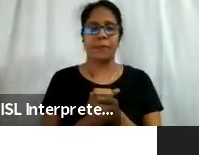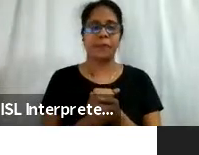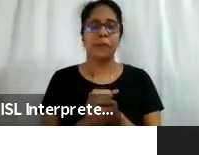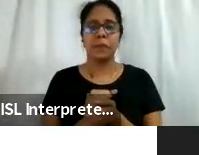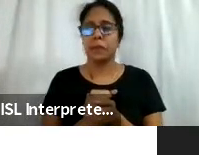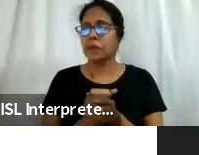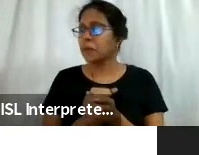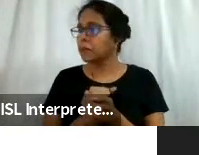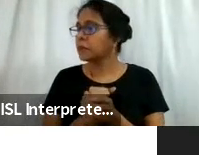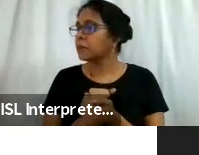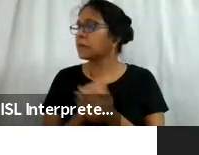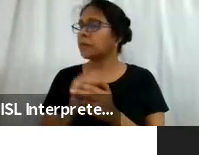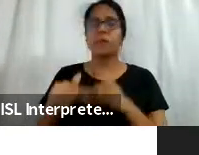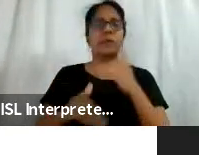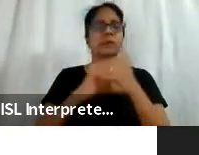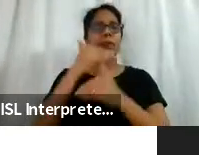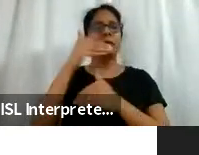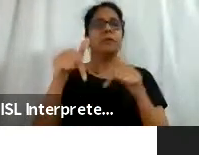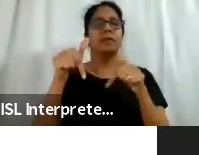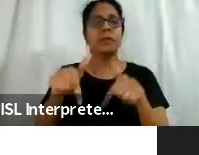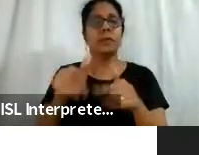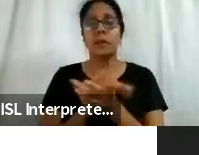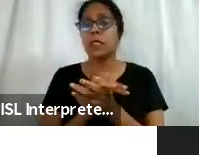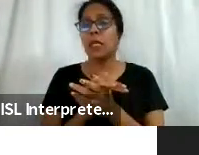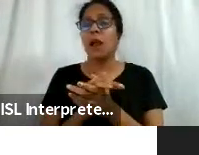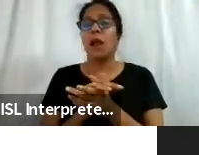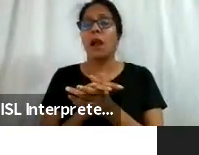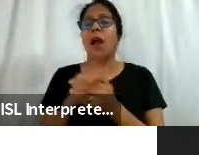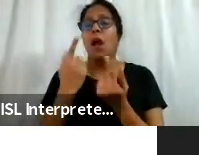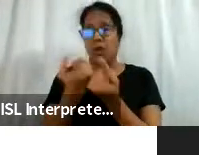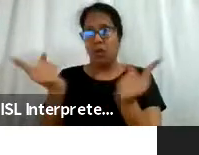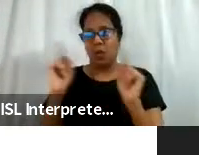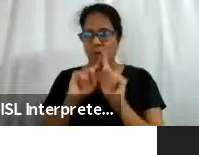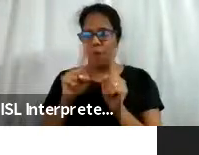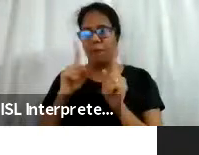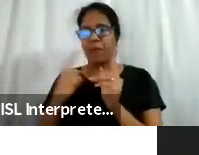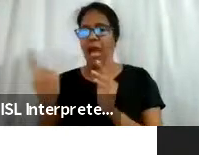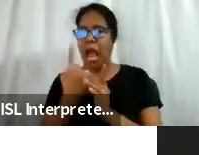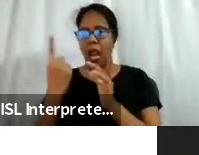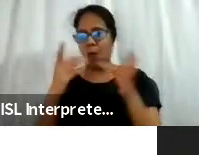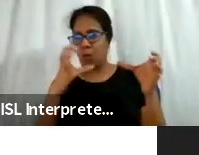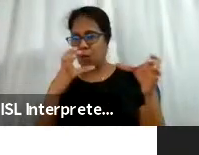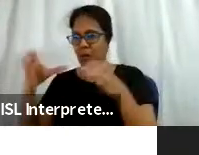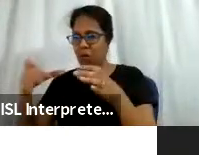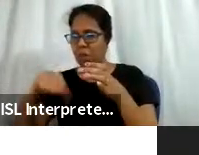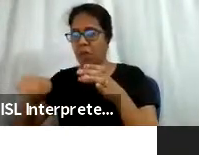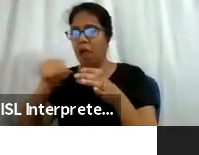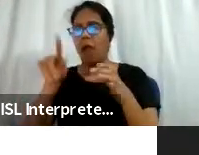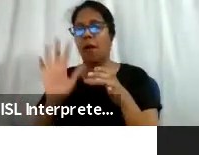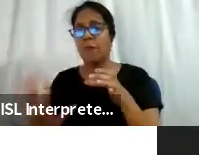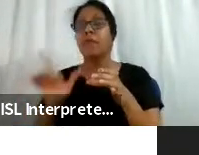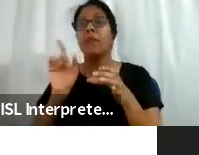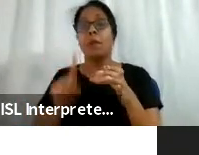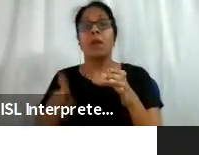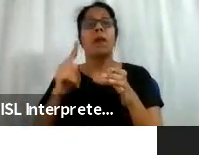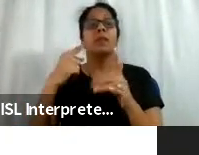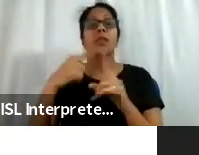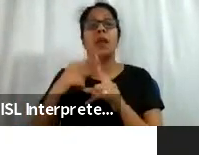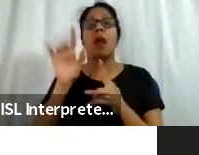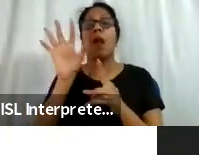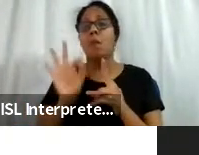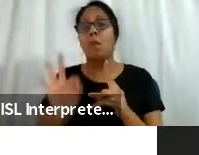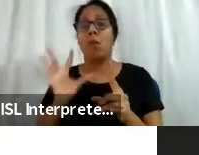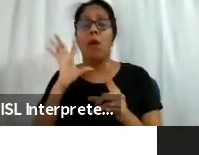Then, even if you're staying in an isolated room, you need to practice respiratory etiquette. That means you need to cough and